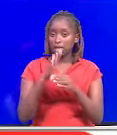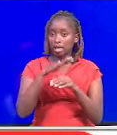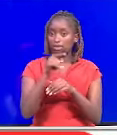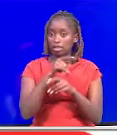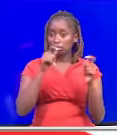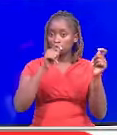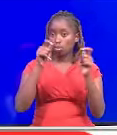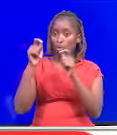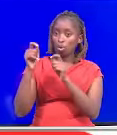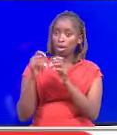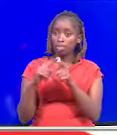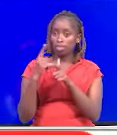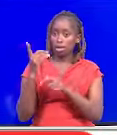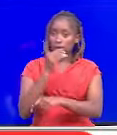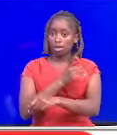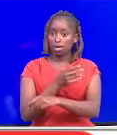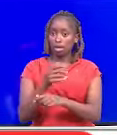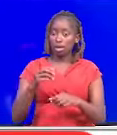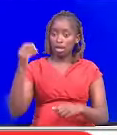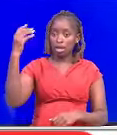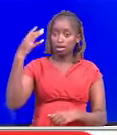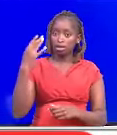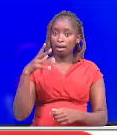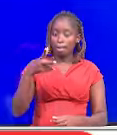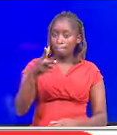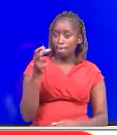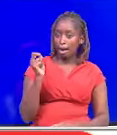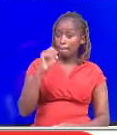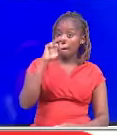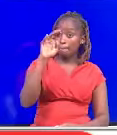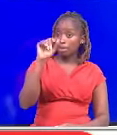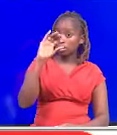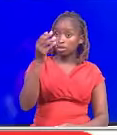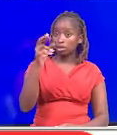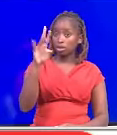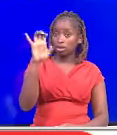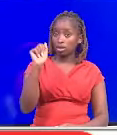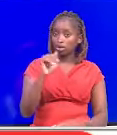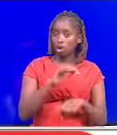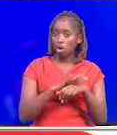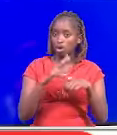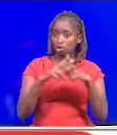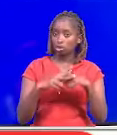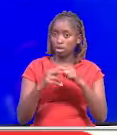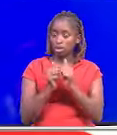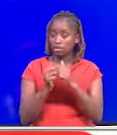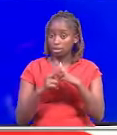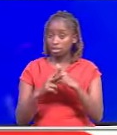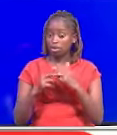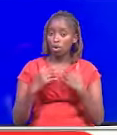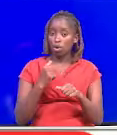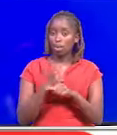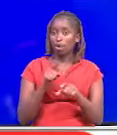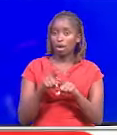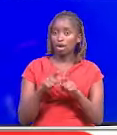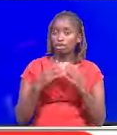protests, and the daylight abduction of veteran journalist Masharia Gaido on July 17th served as the catalyst